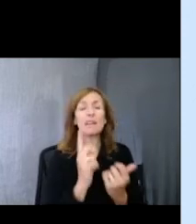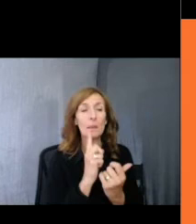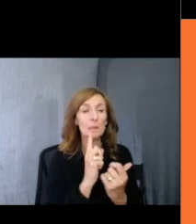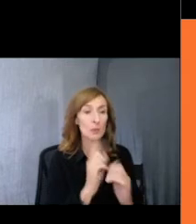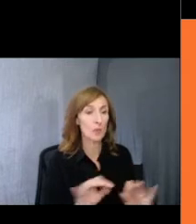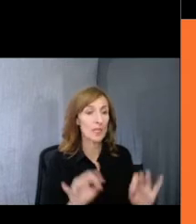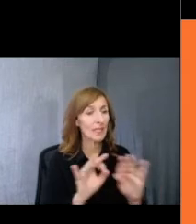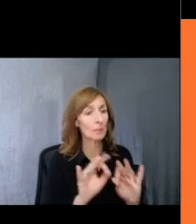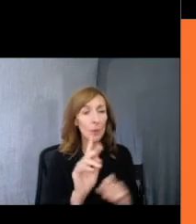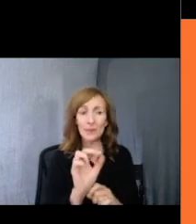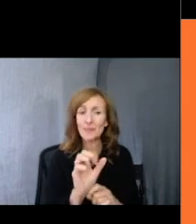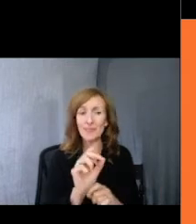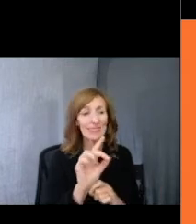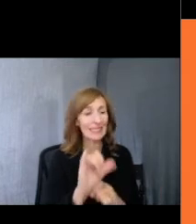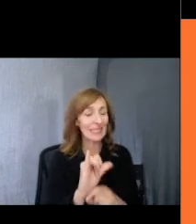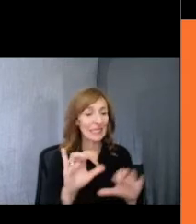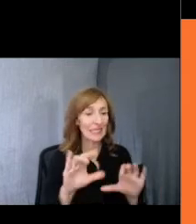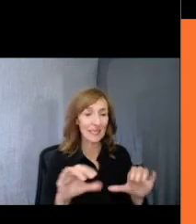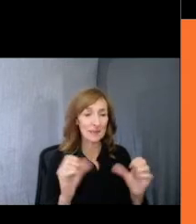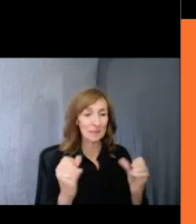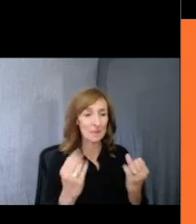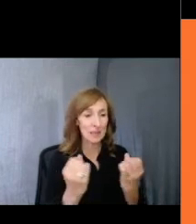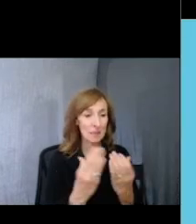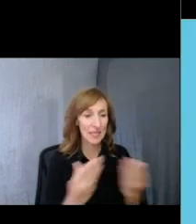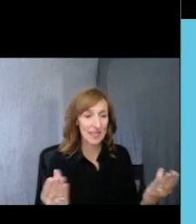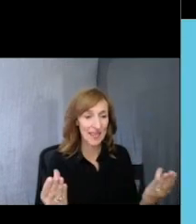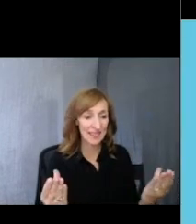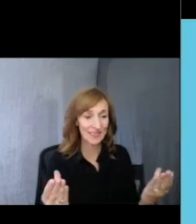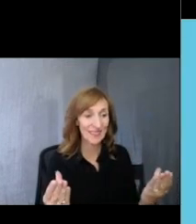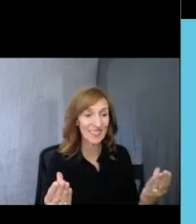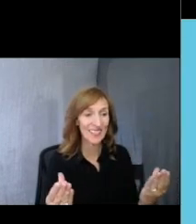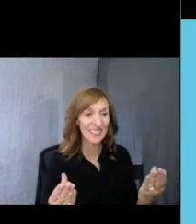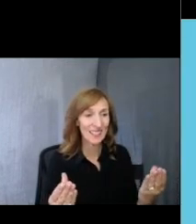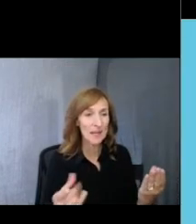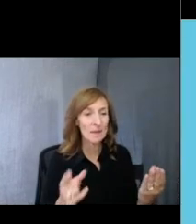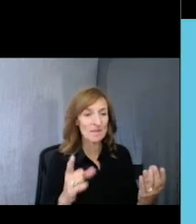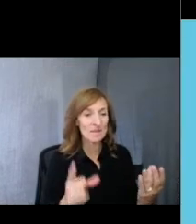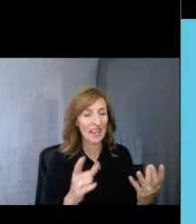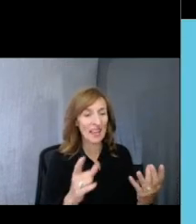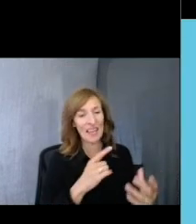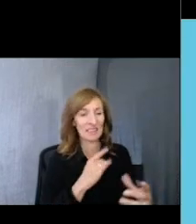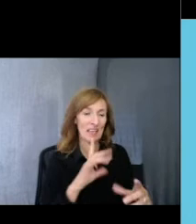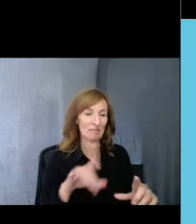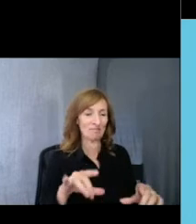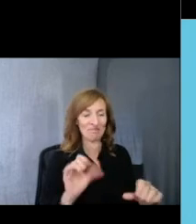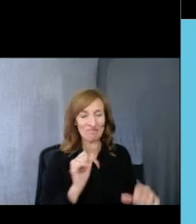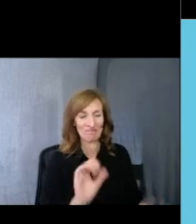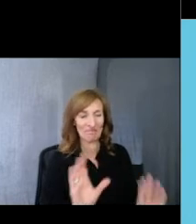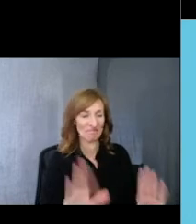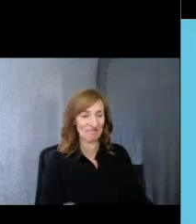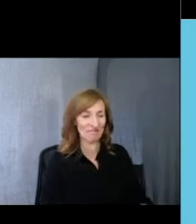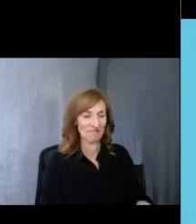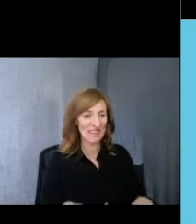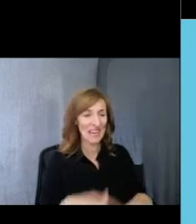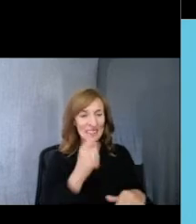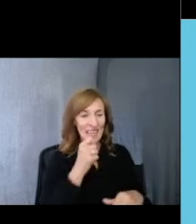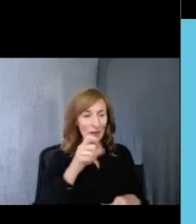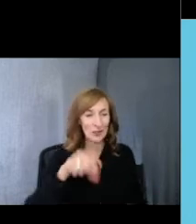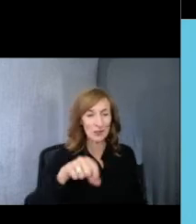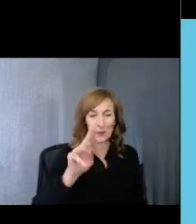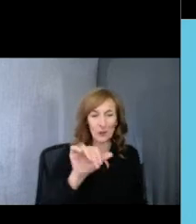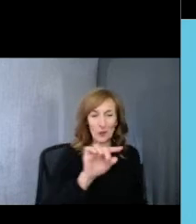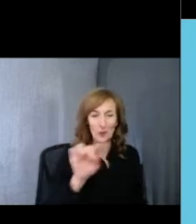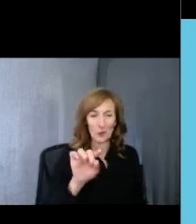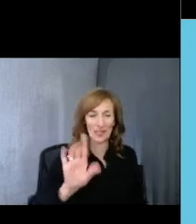move on here. You guys, again, get a break from quizzing. You didn't realize you were going to be in school today.